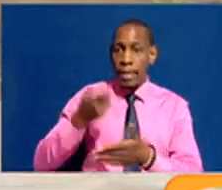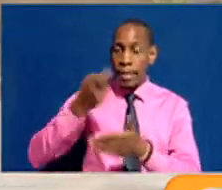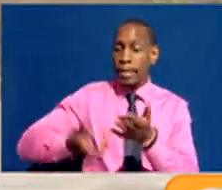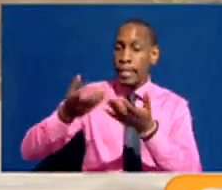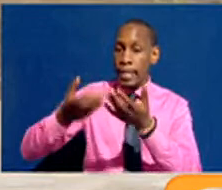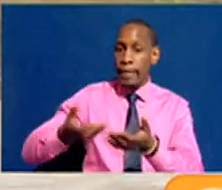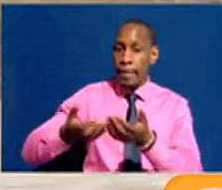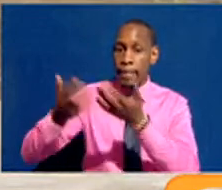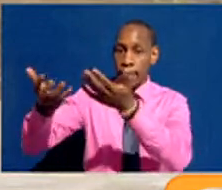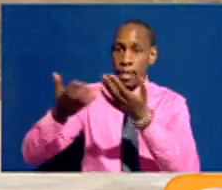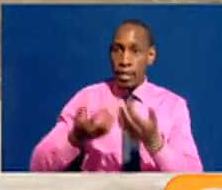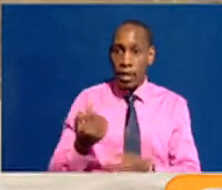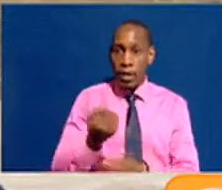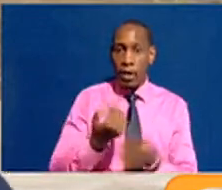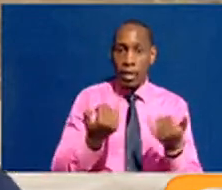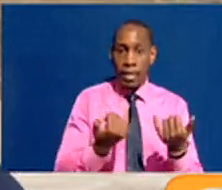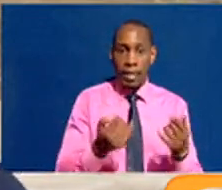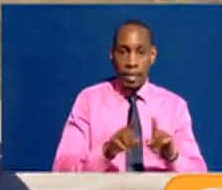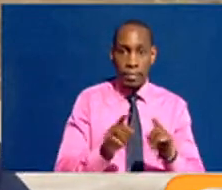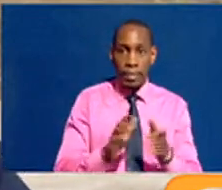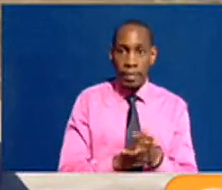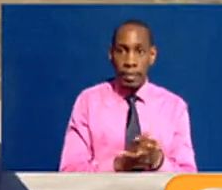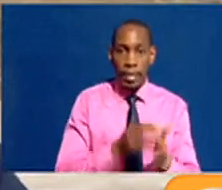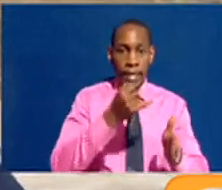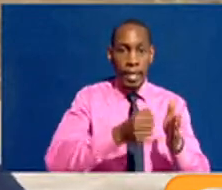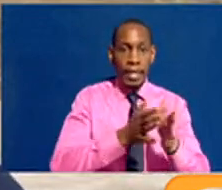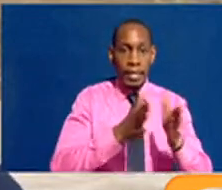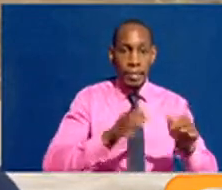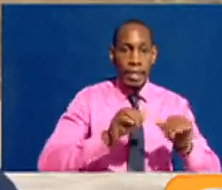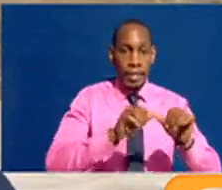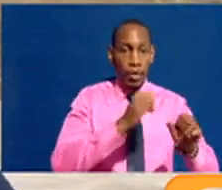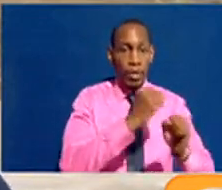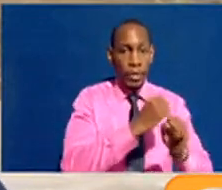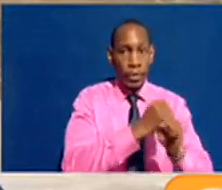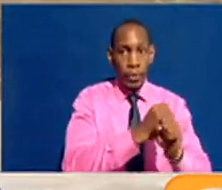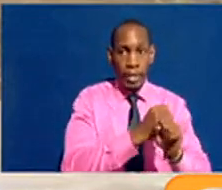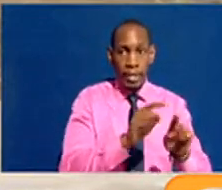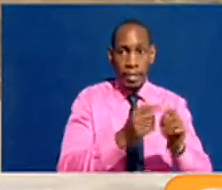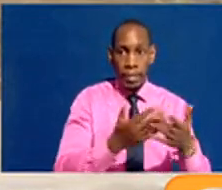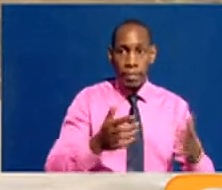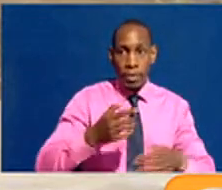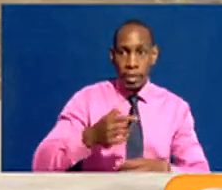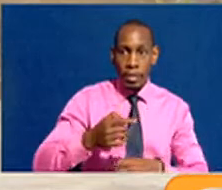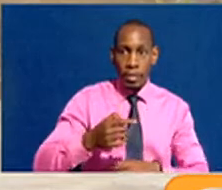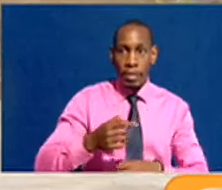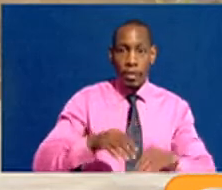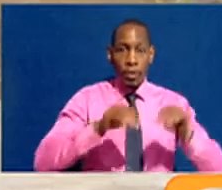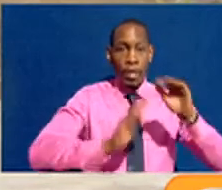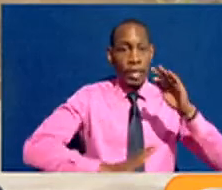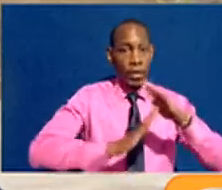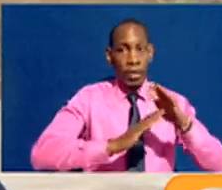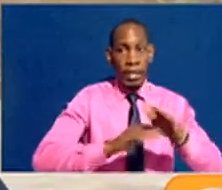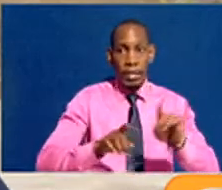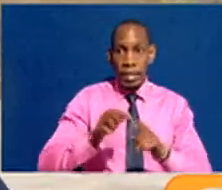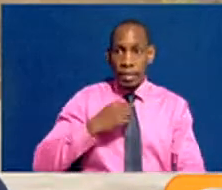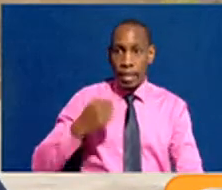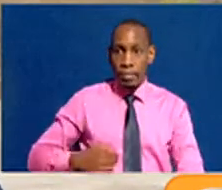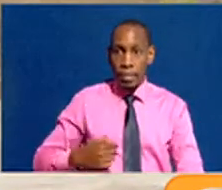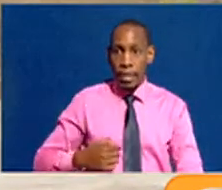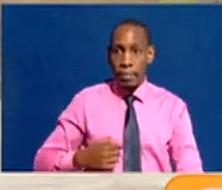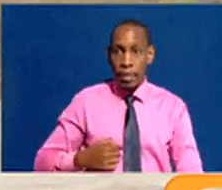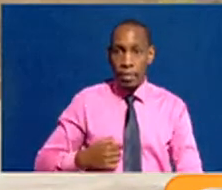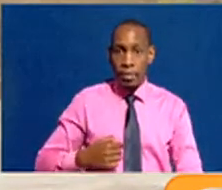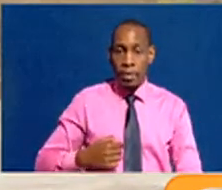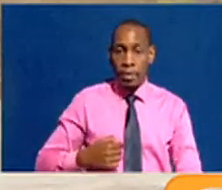importation. Only then this kind of mega industry will survive, because of our production cost is always higher. Like China exports, they don't